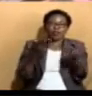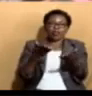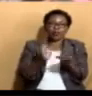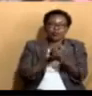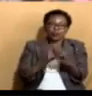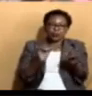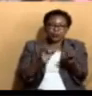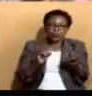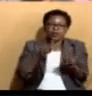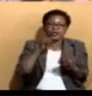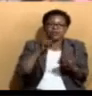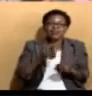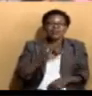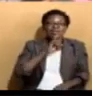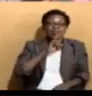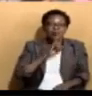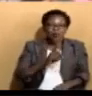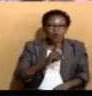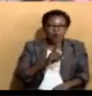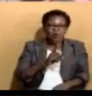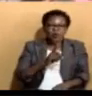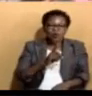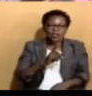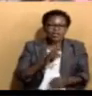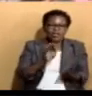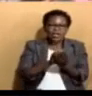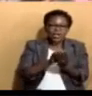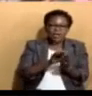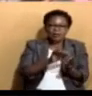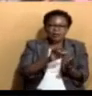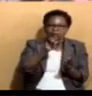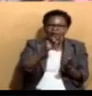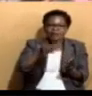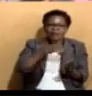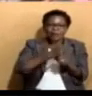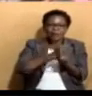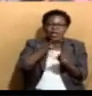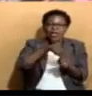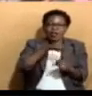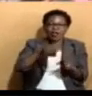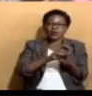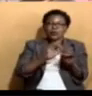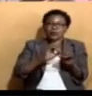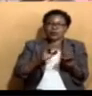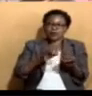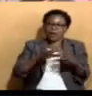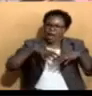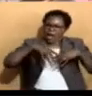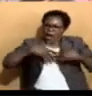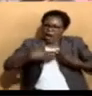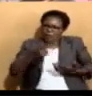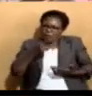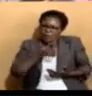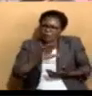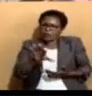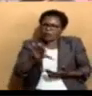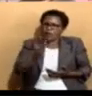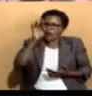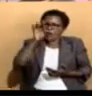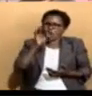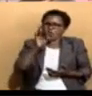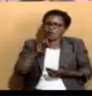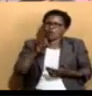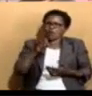And that order had not been varied or set aside. So the finding of unconstitutionality